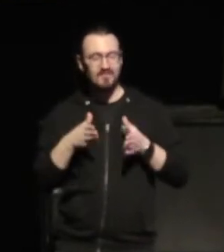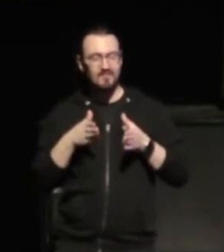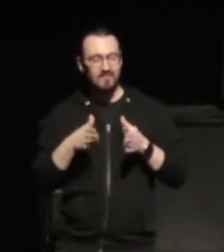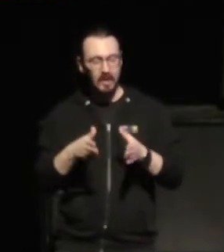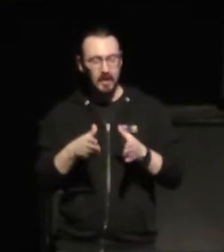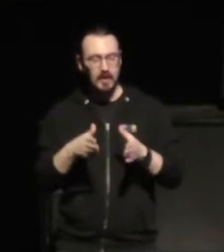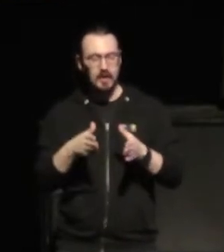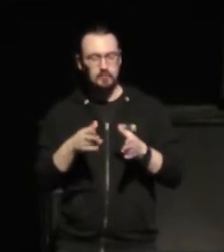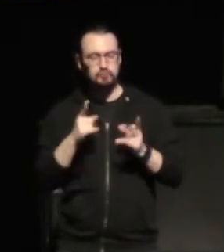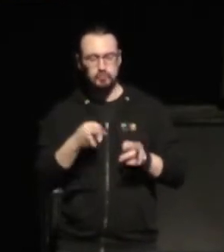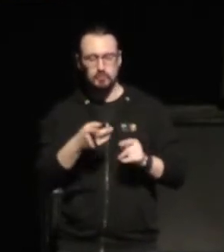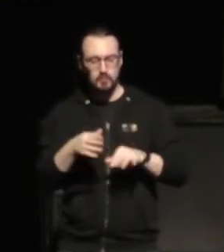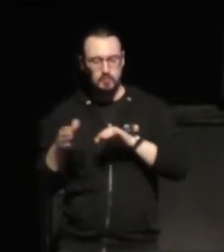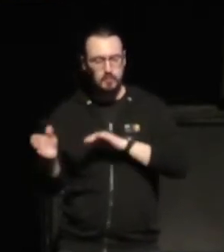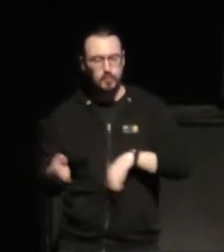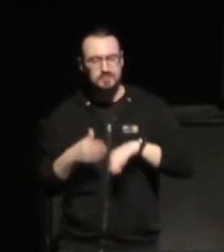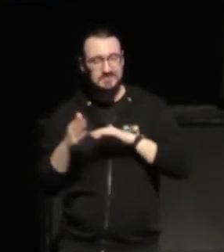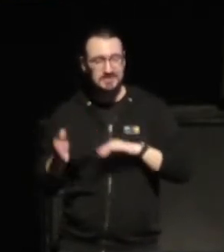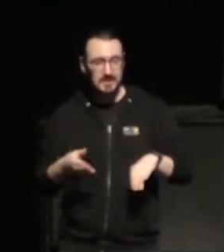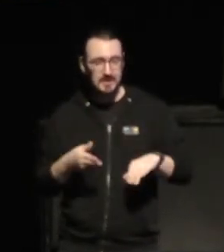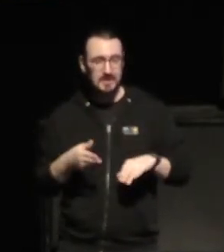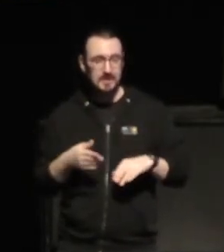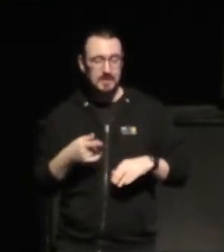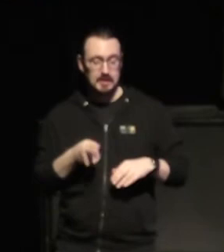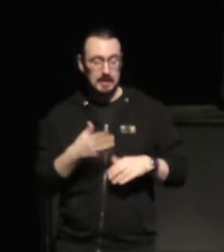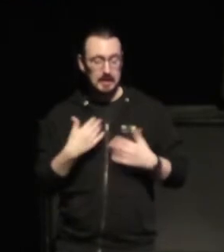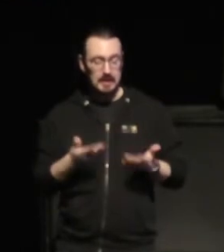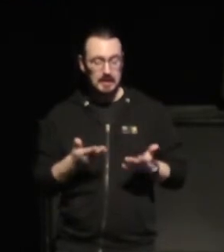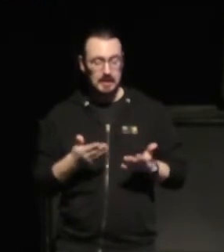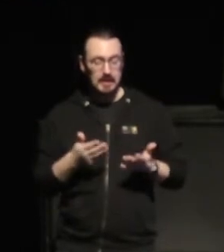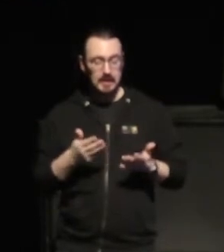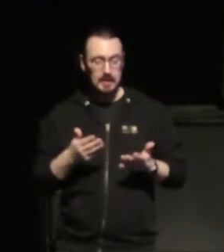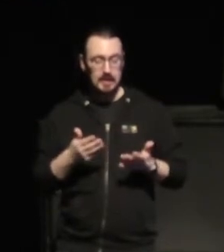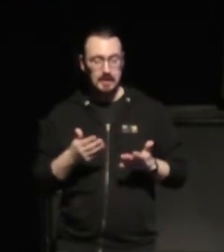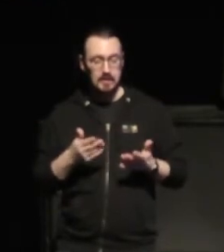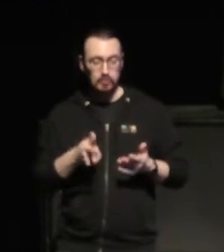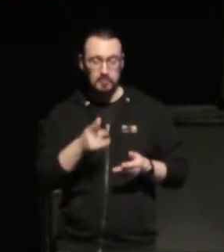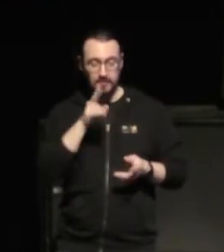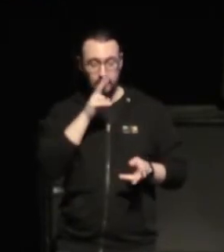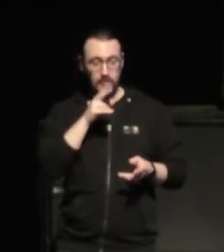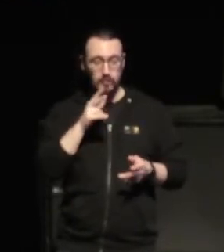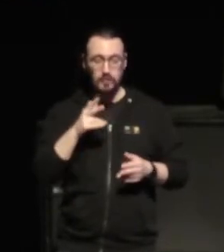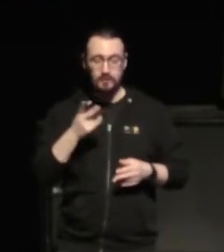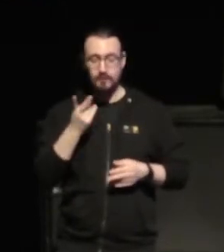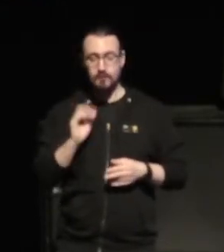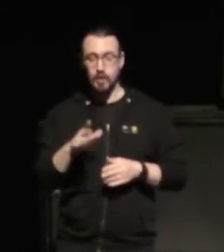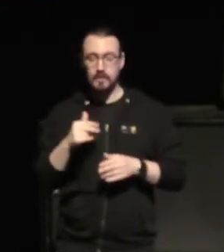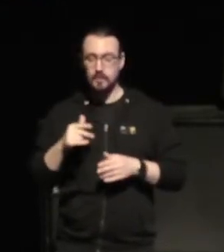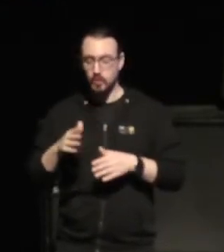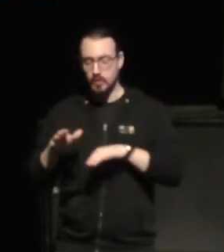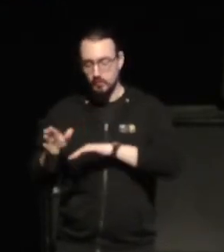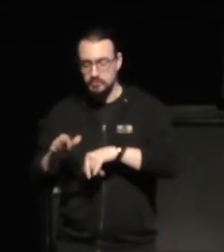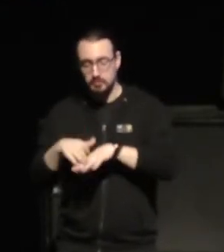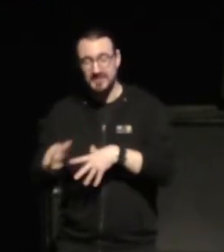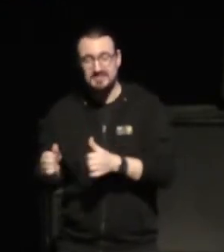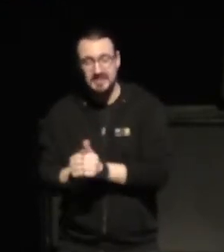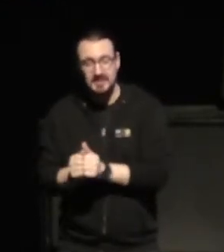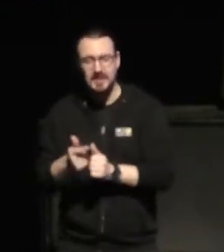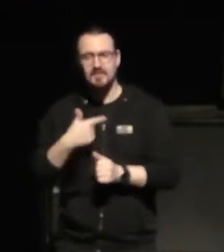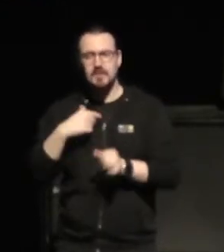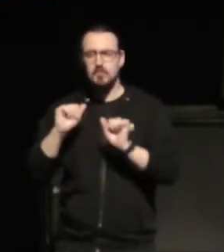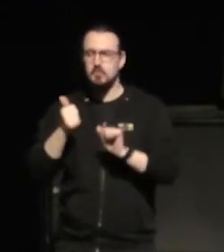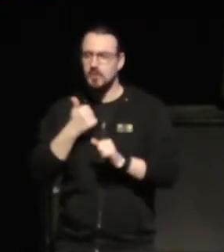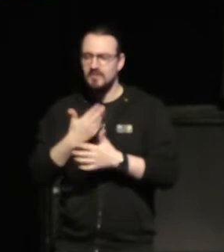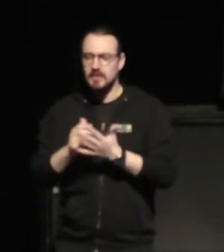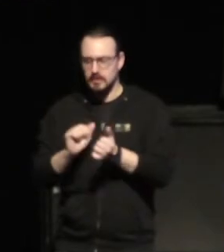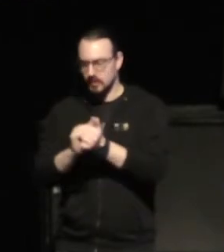that they produce. Okay, so they are used to produce in that way. So we won't have to